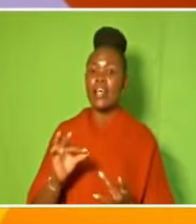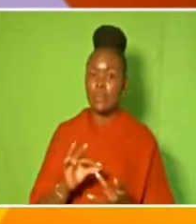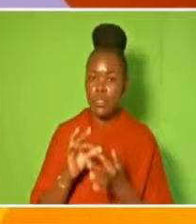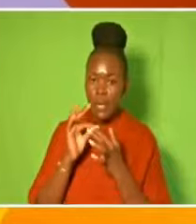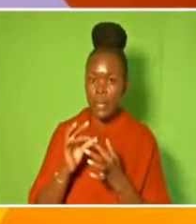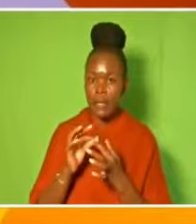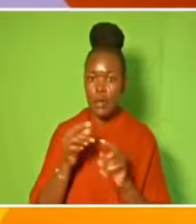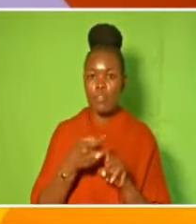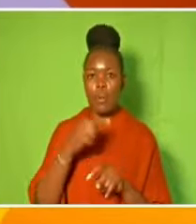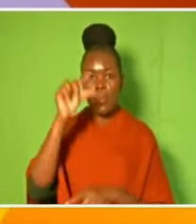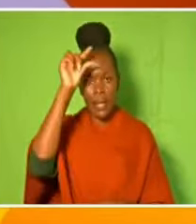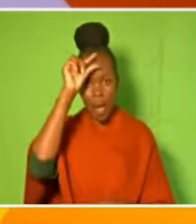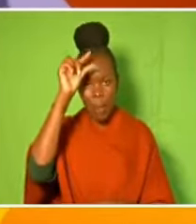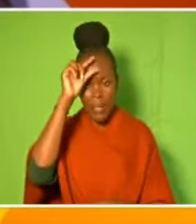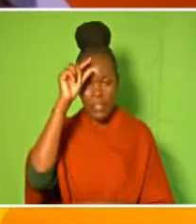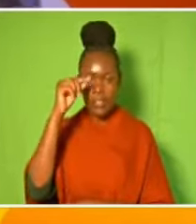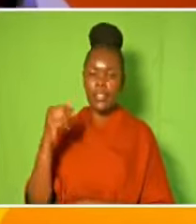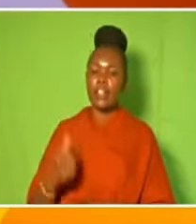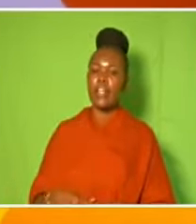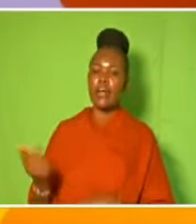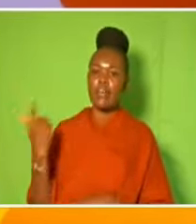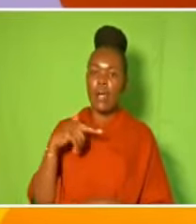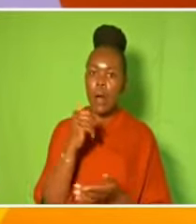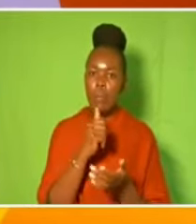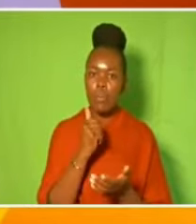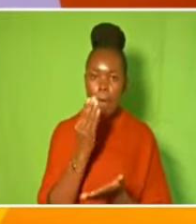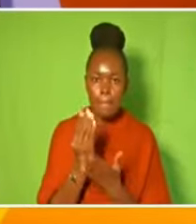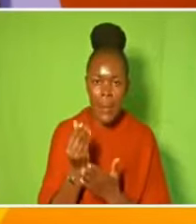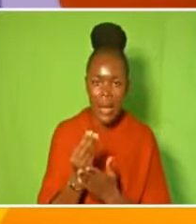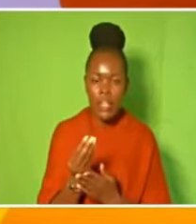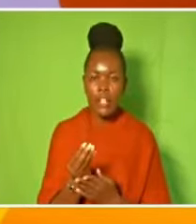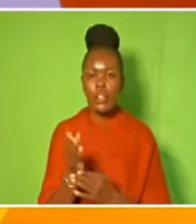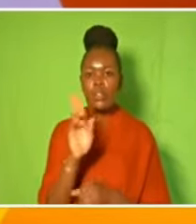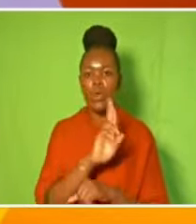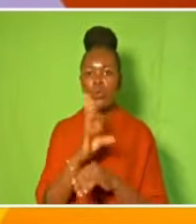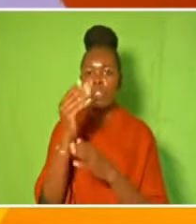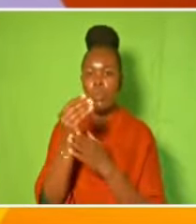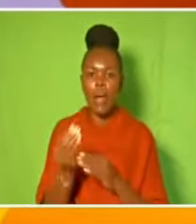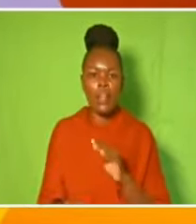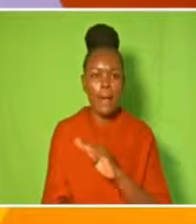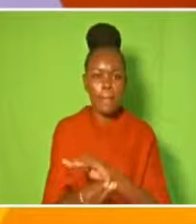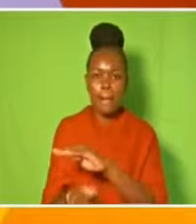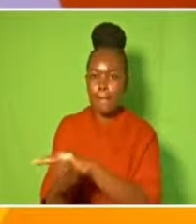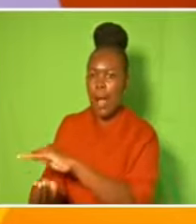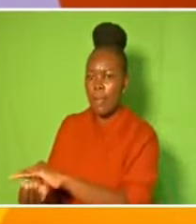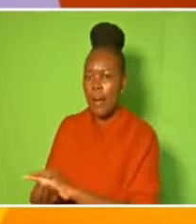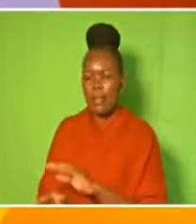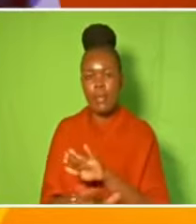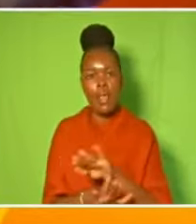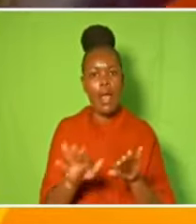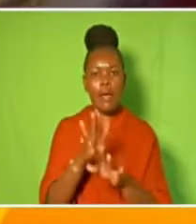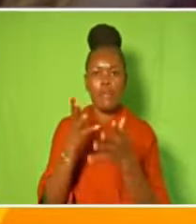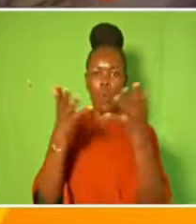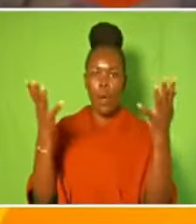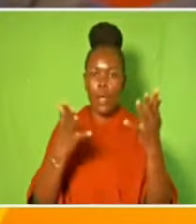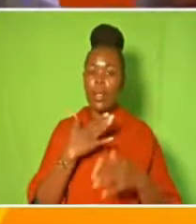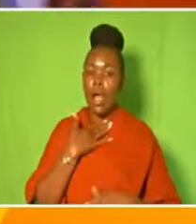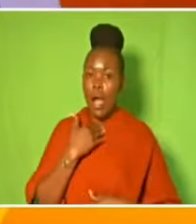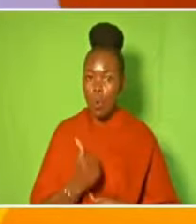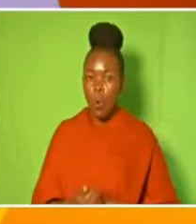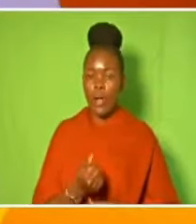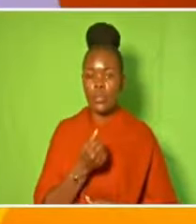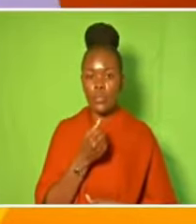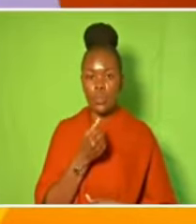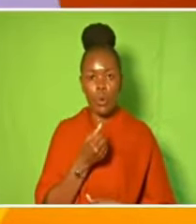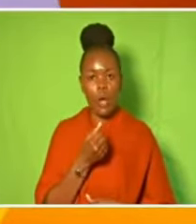come with money, wamejaribu vijana wetu, kuwanunua kila pahali. I want to have called my Secretary General